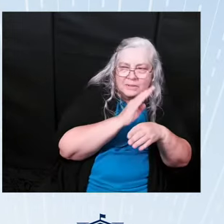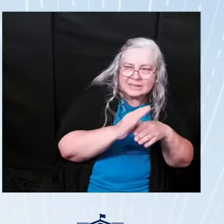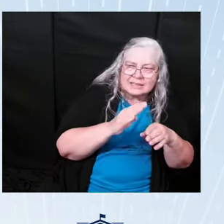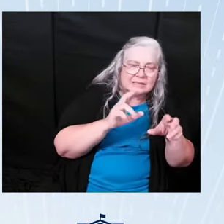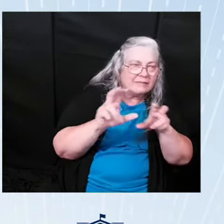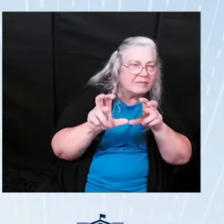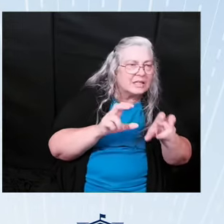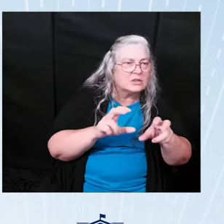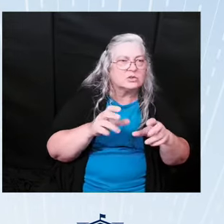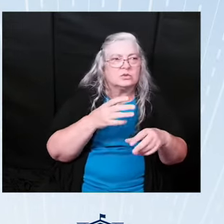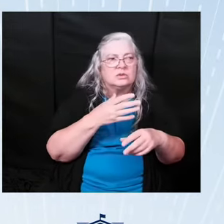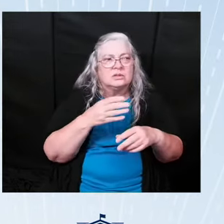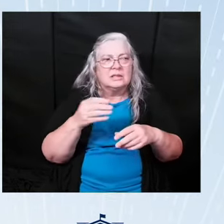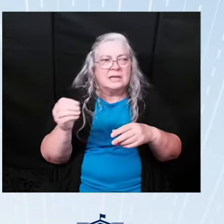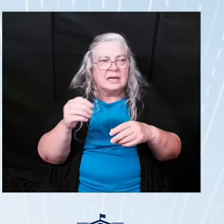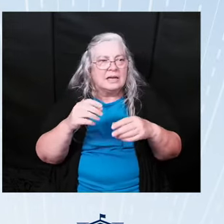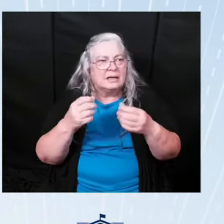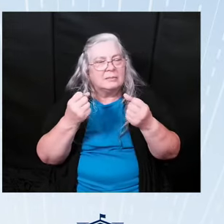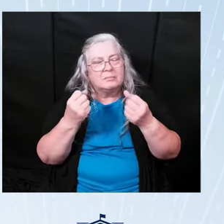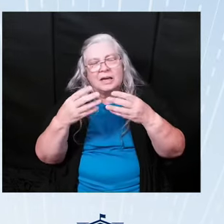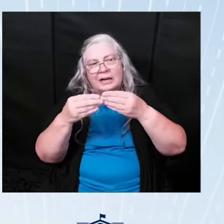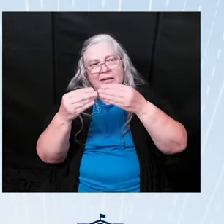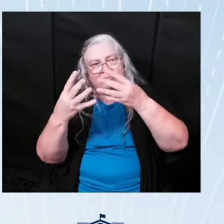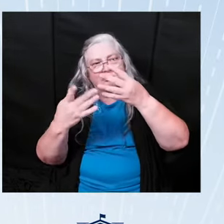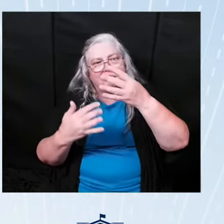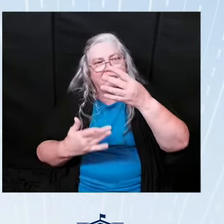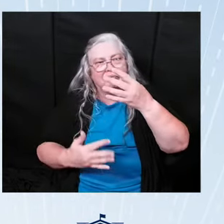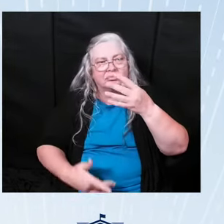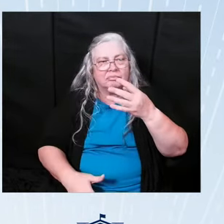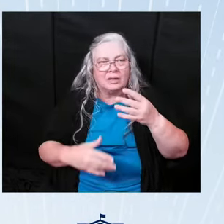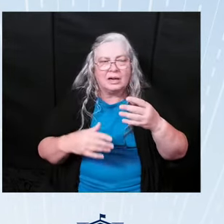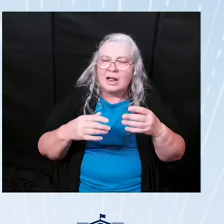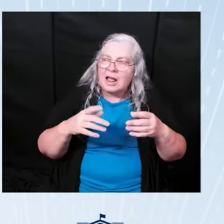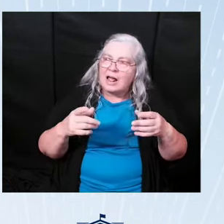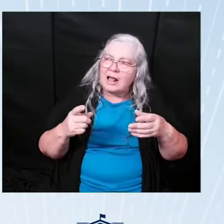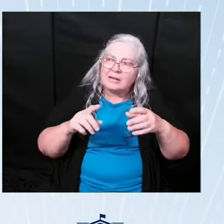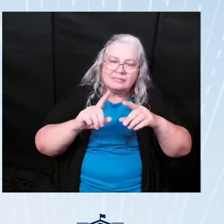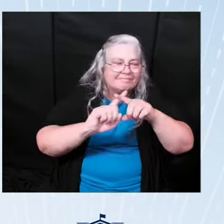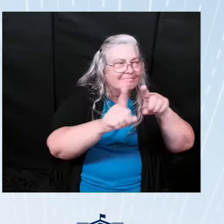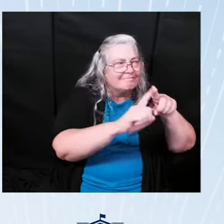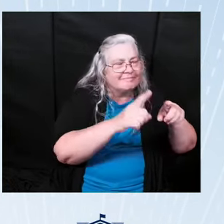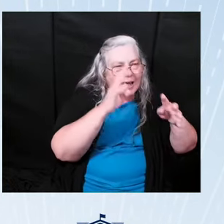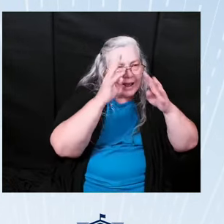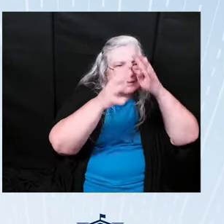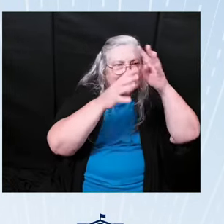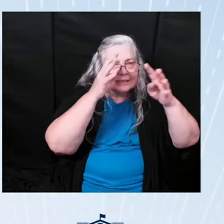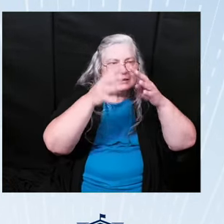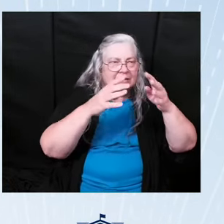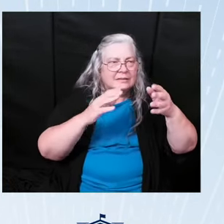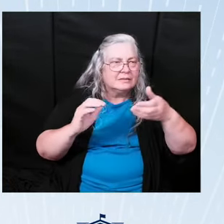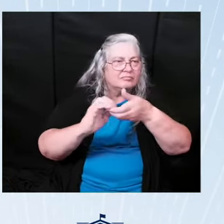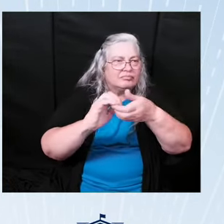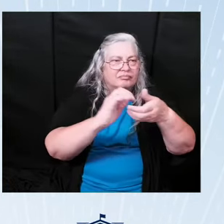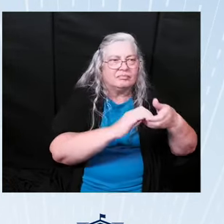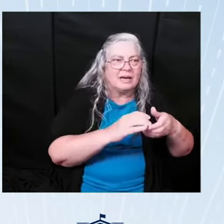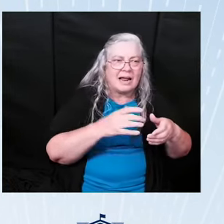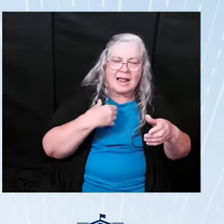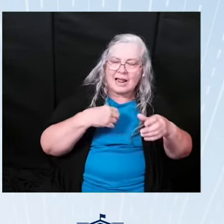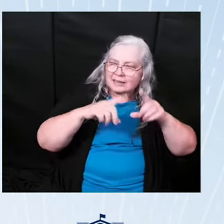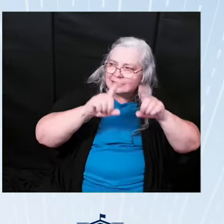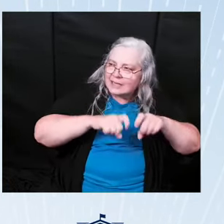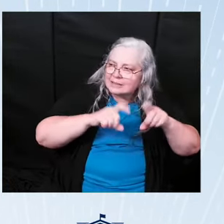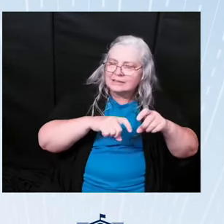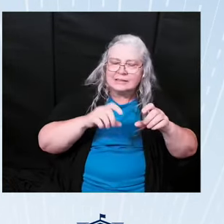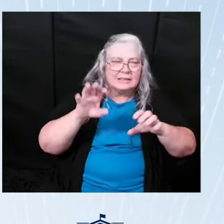commercializing, implementing, all along that spectrum, we need folks pulling to do this work. Right now,